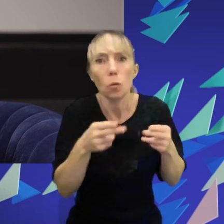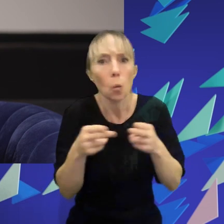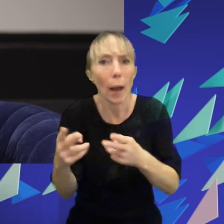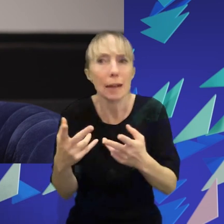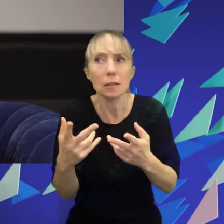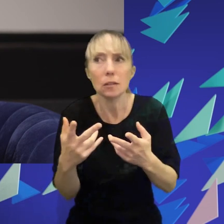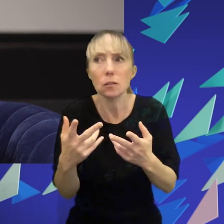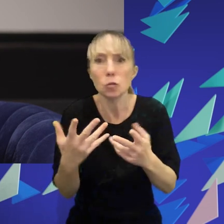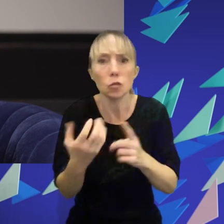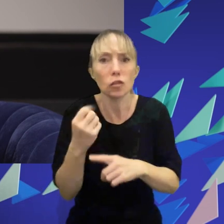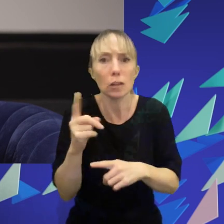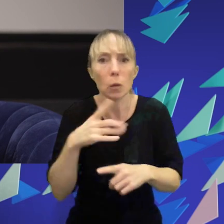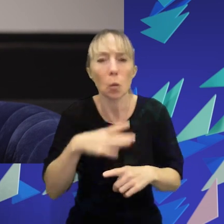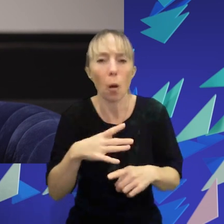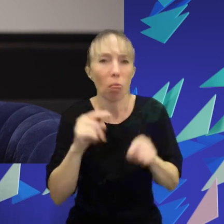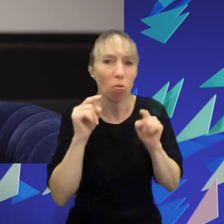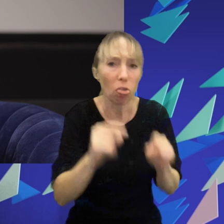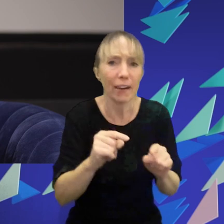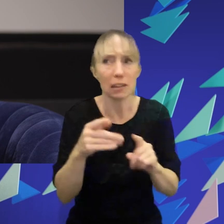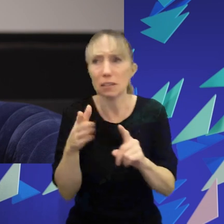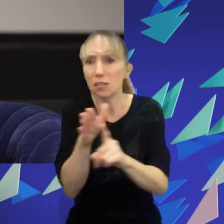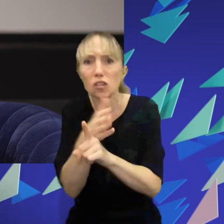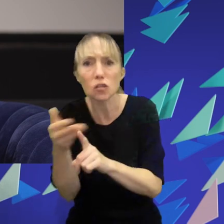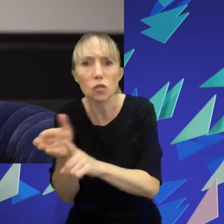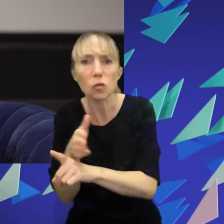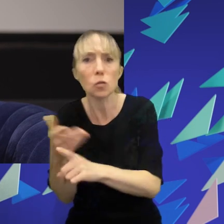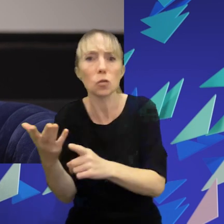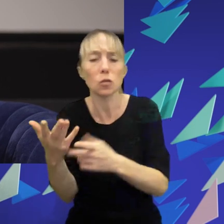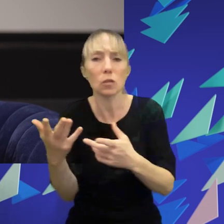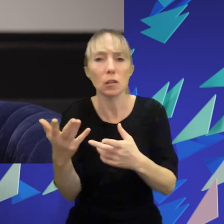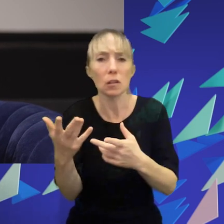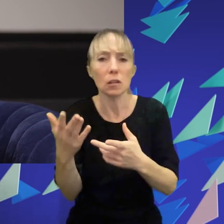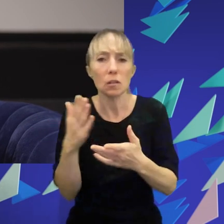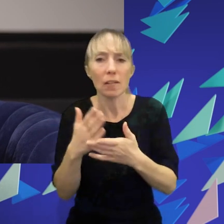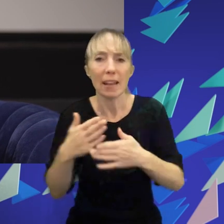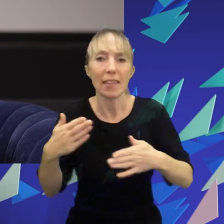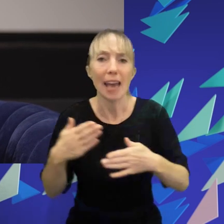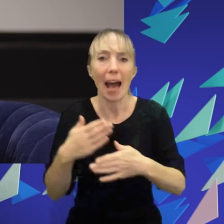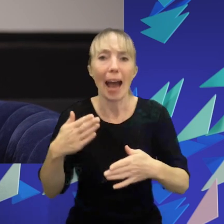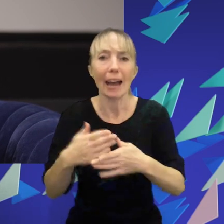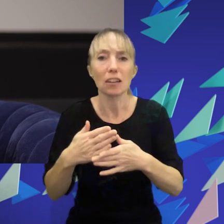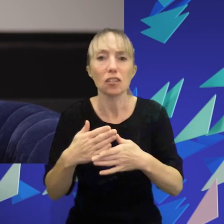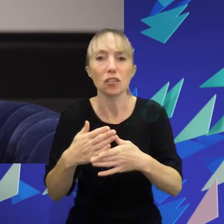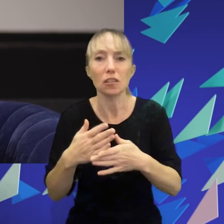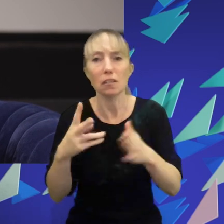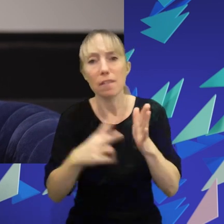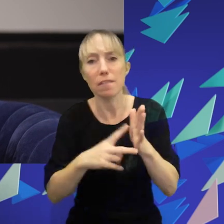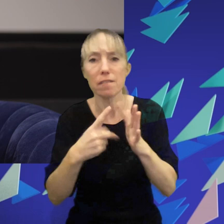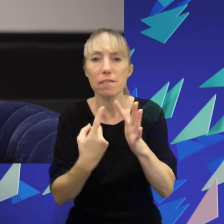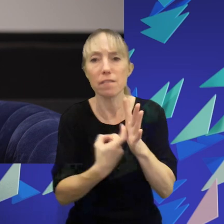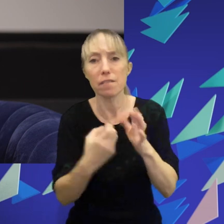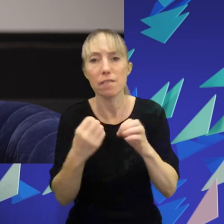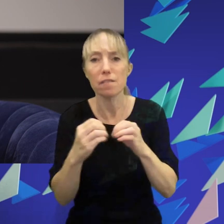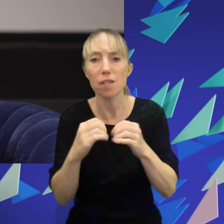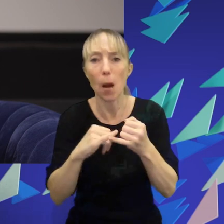By seducing somebody, by threatening somebody. So the action verbs, which are very difficult to define, for me at least, I